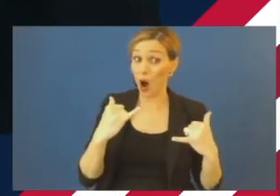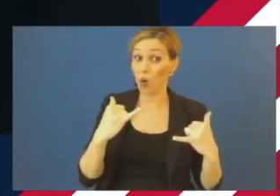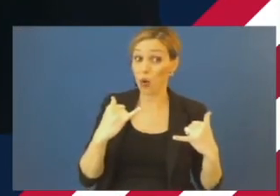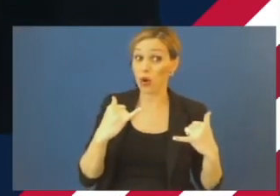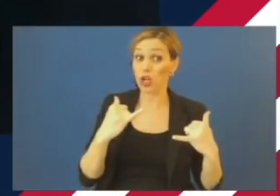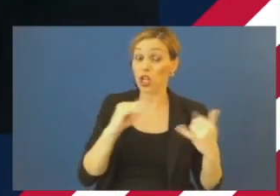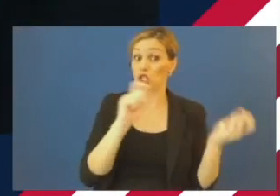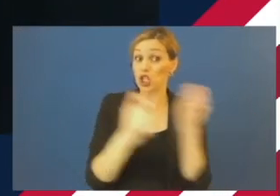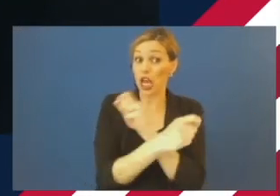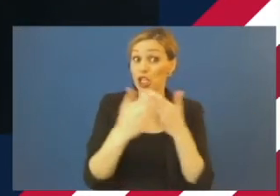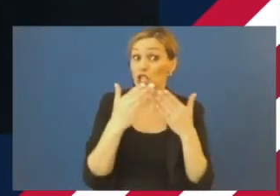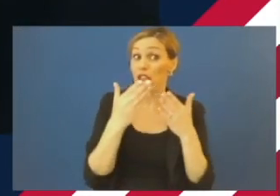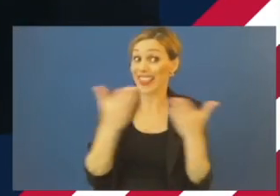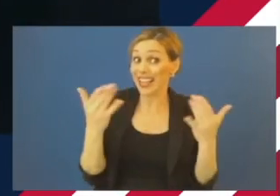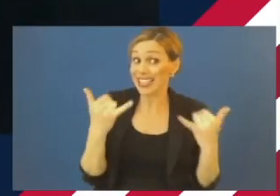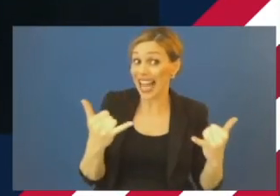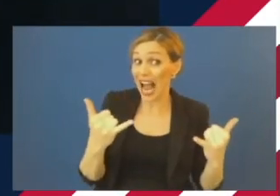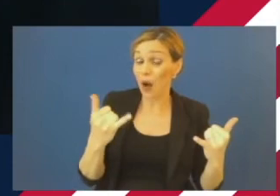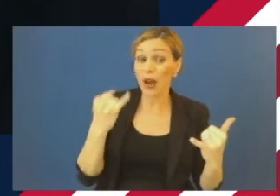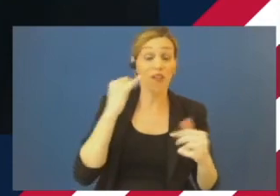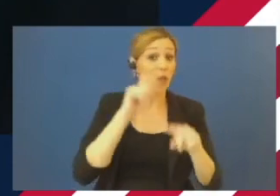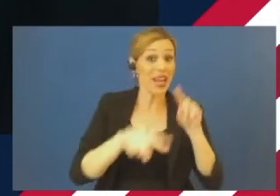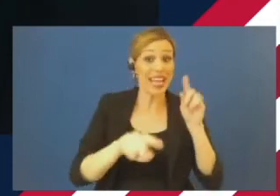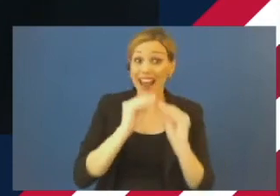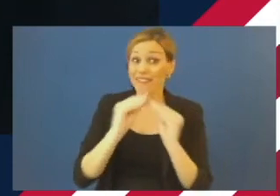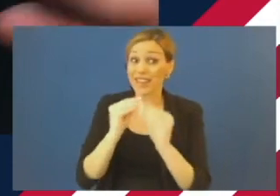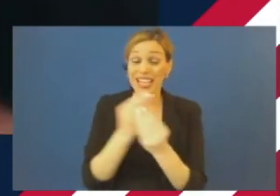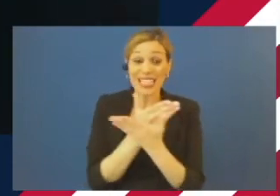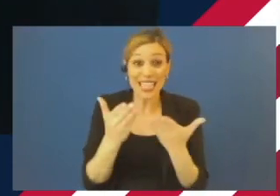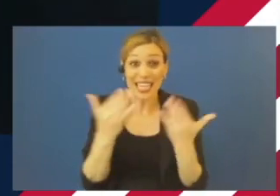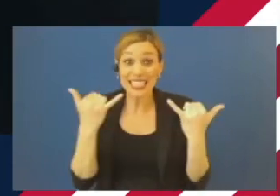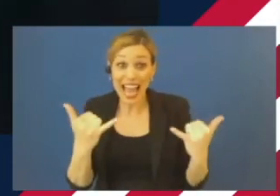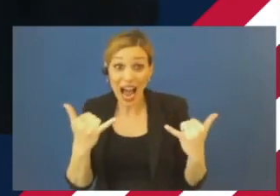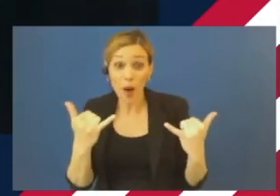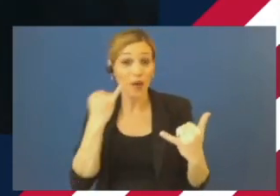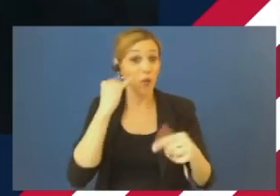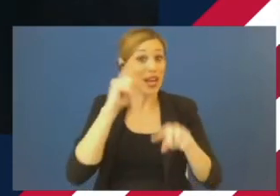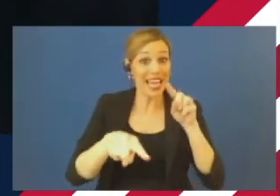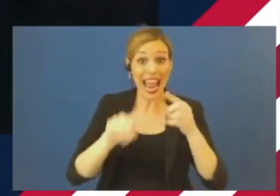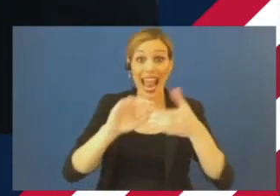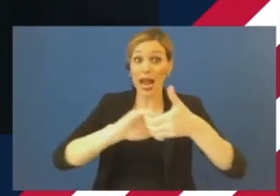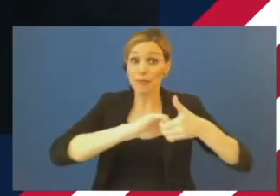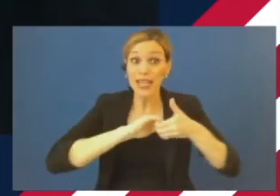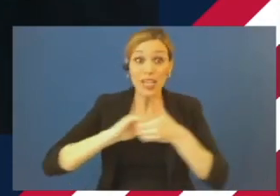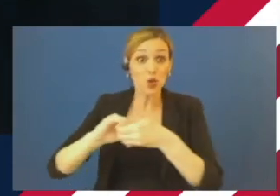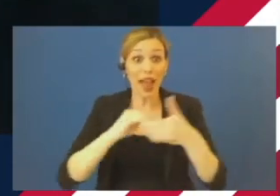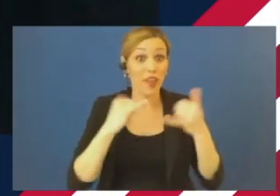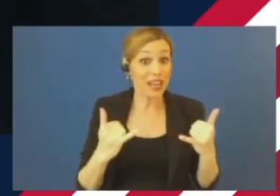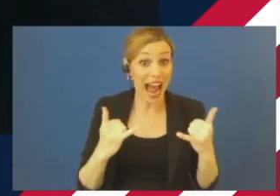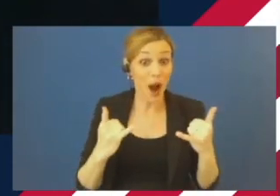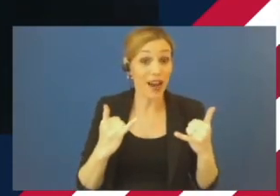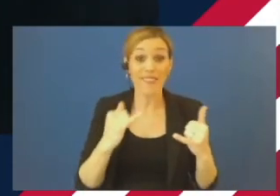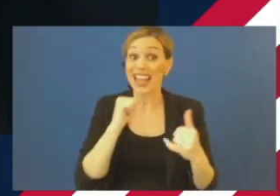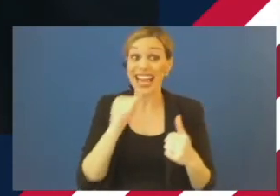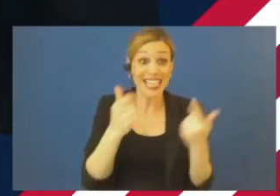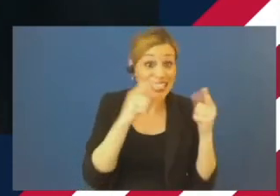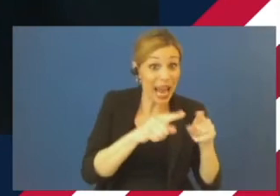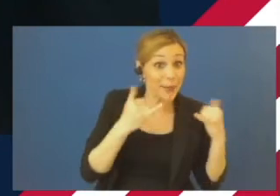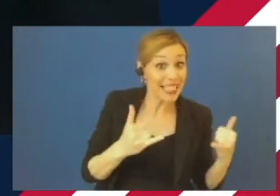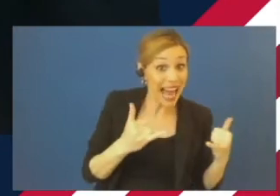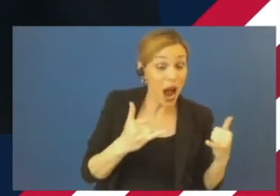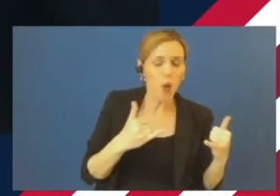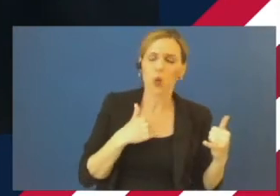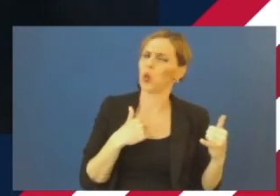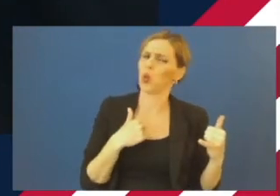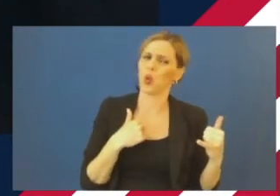come together in this moment, God help us as a nation. And I pray that the platform you all draft will speak to all